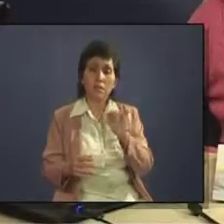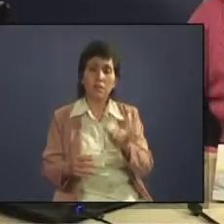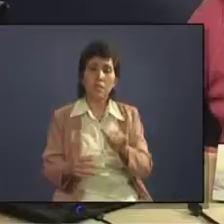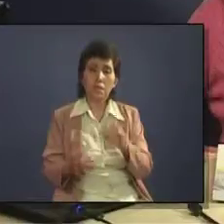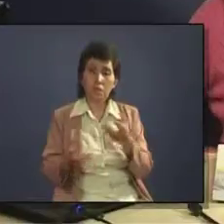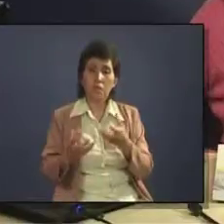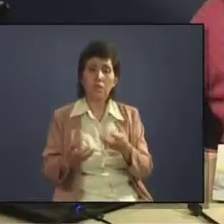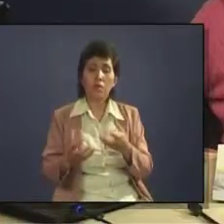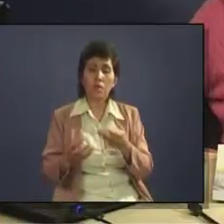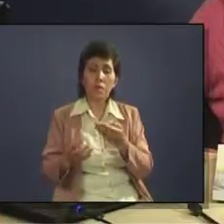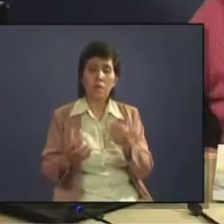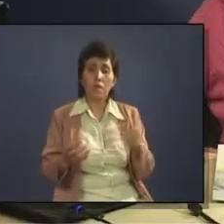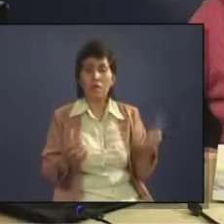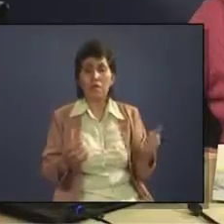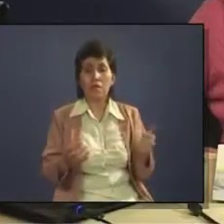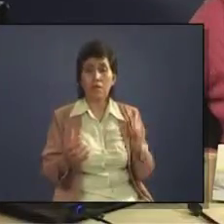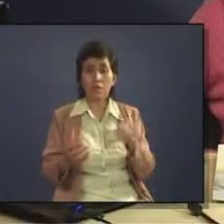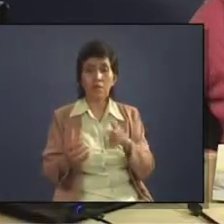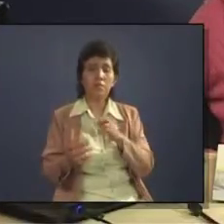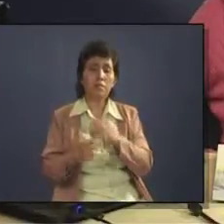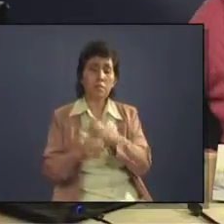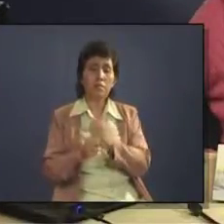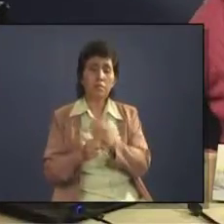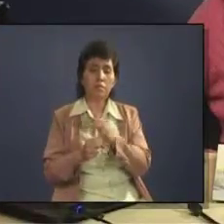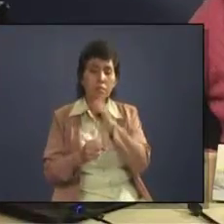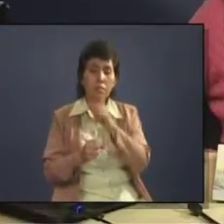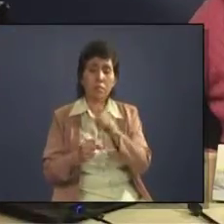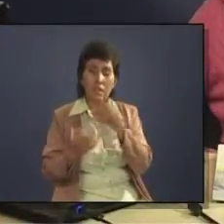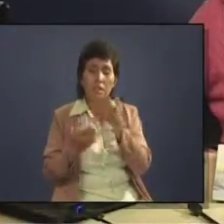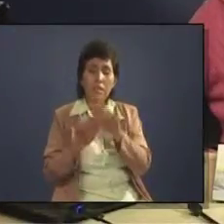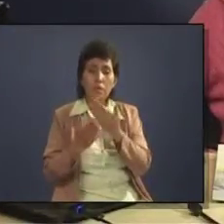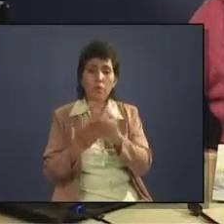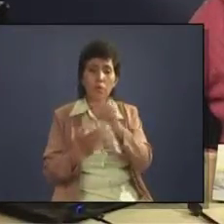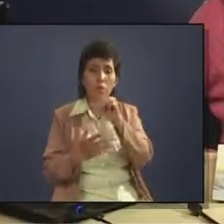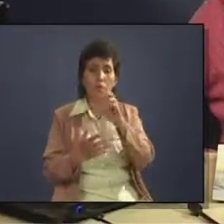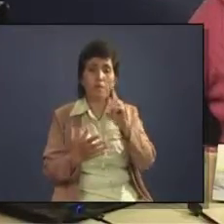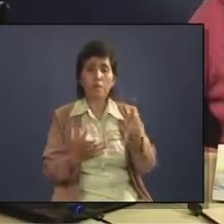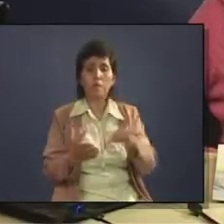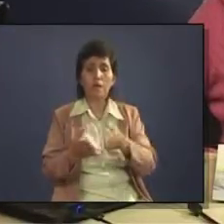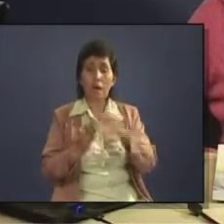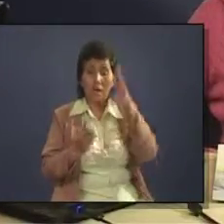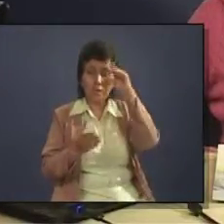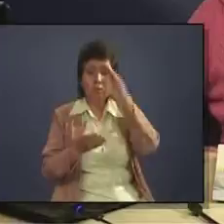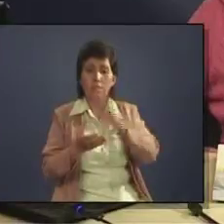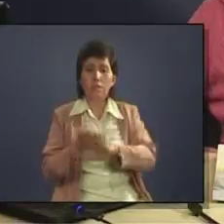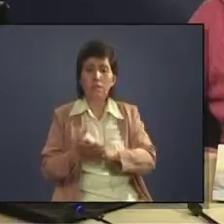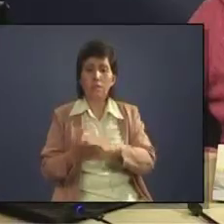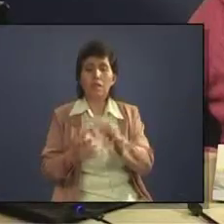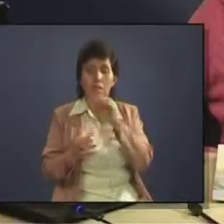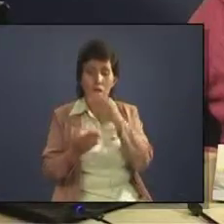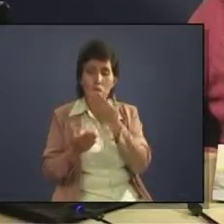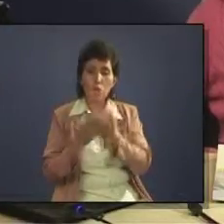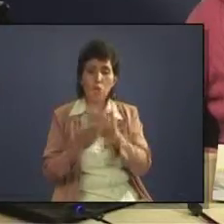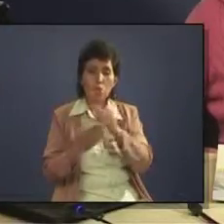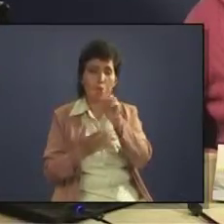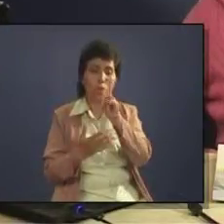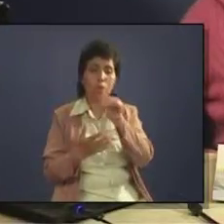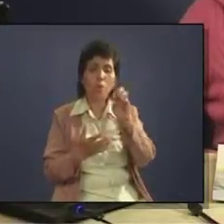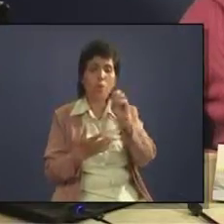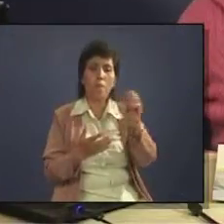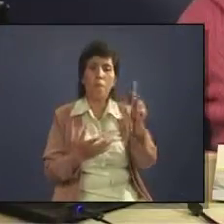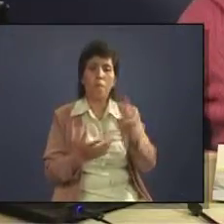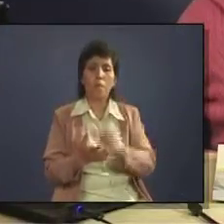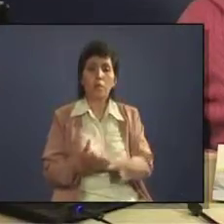from your boss, please make sure that your boss is always in a good mood. If you want something from your husband, please make sure your husband is in a good mood.